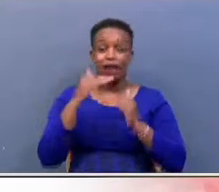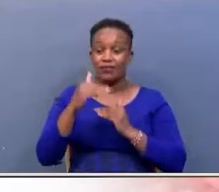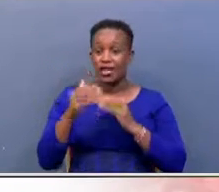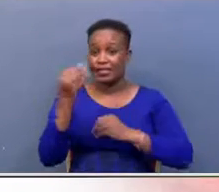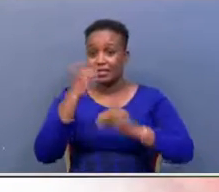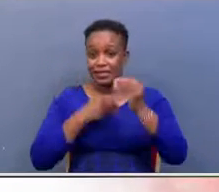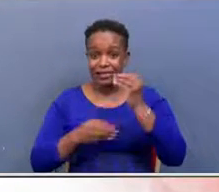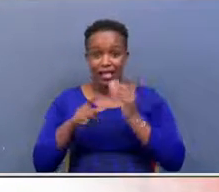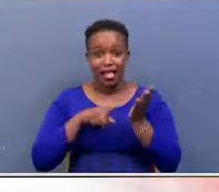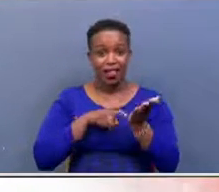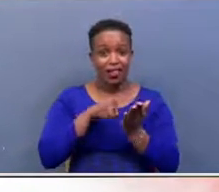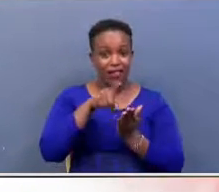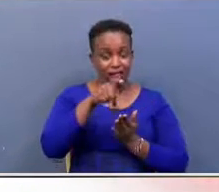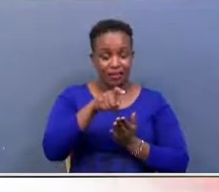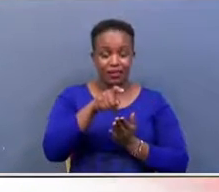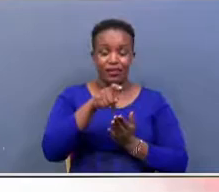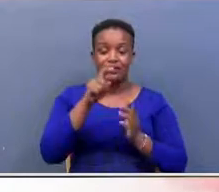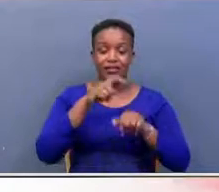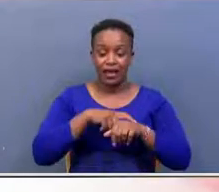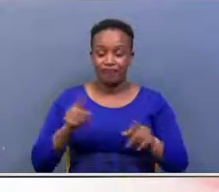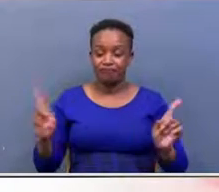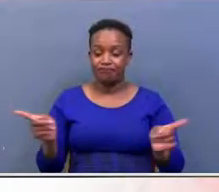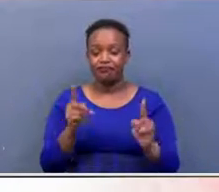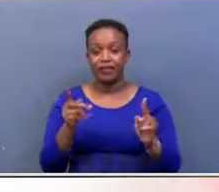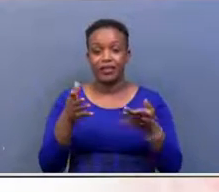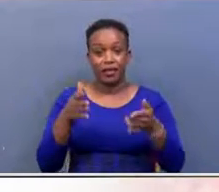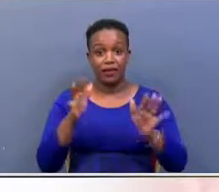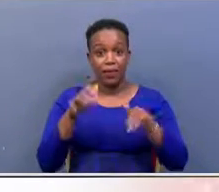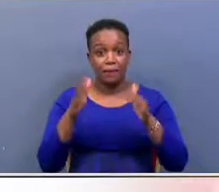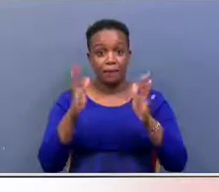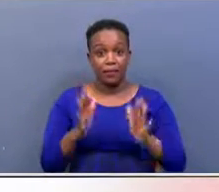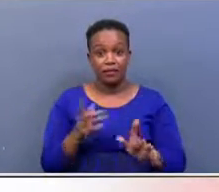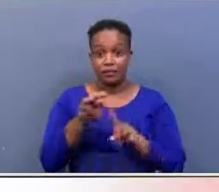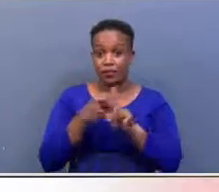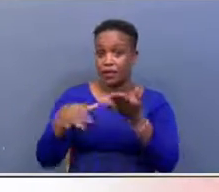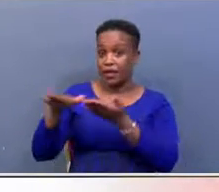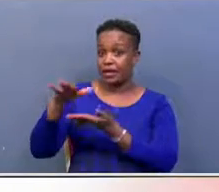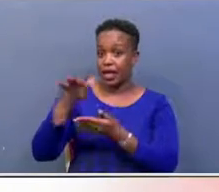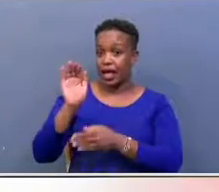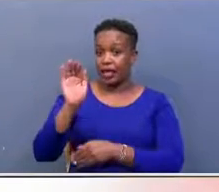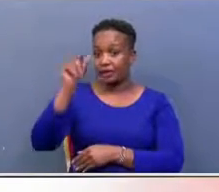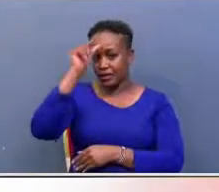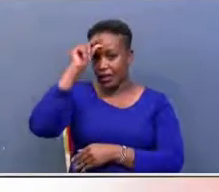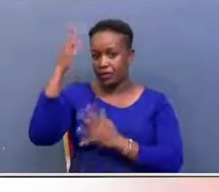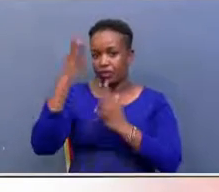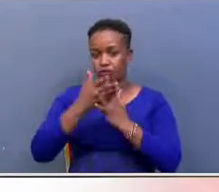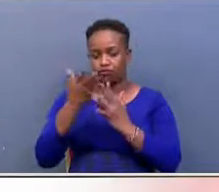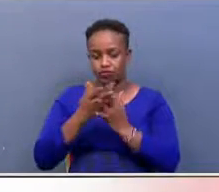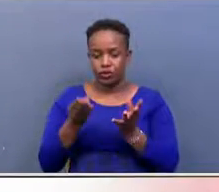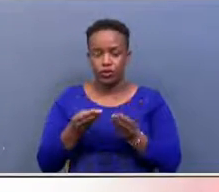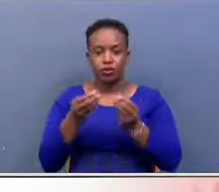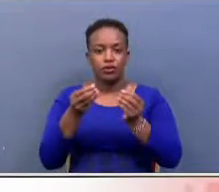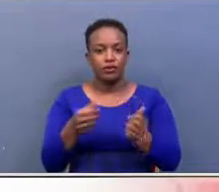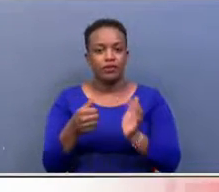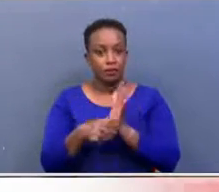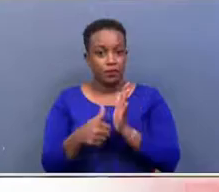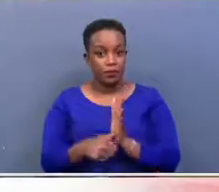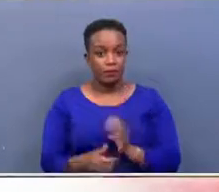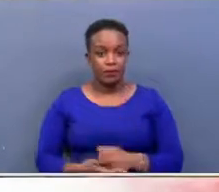nearby village. And as Paul Kirobi reports, farmers from the region have asked the government to intervene and compensate the affected farmers.